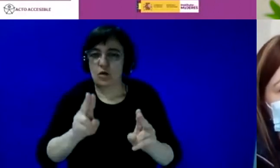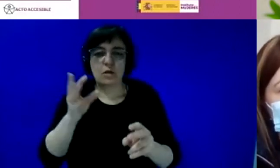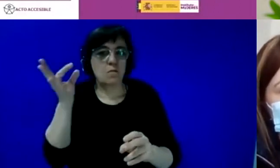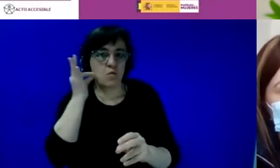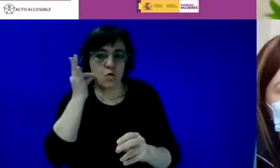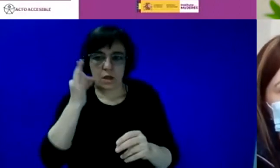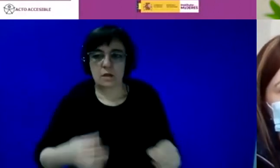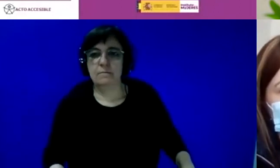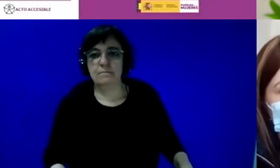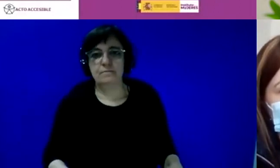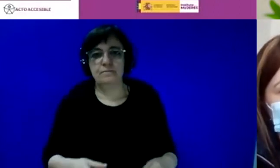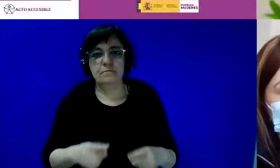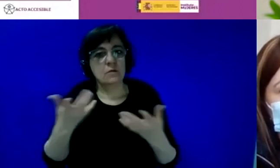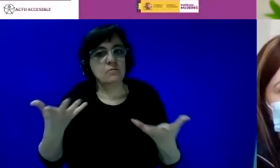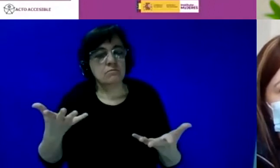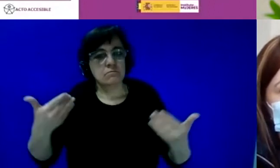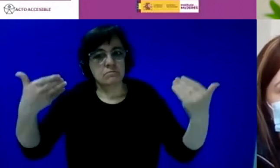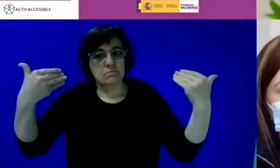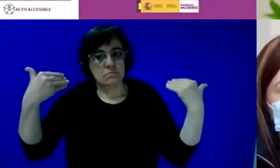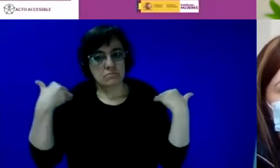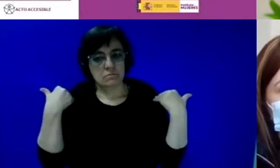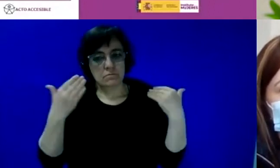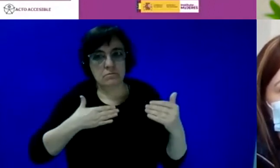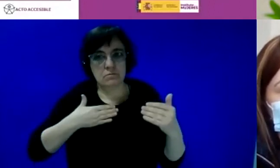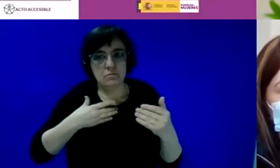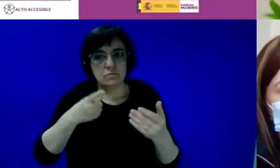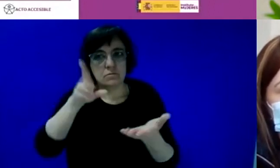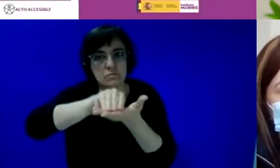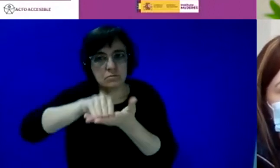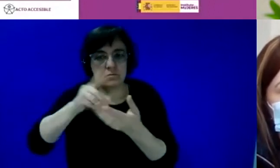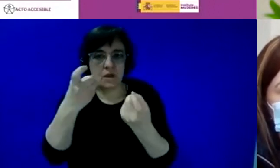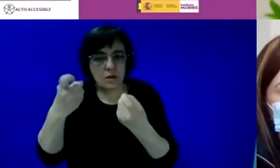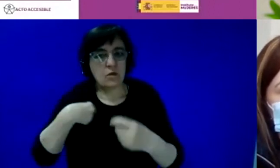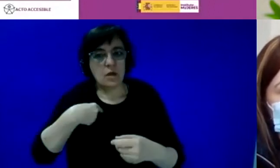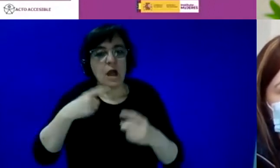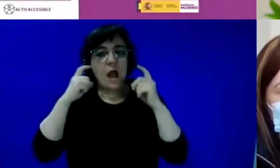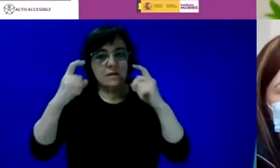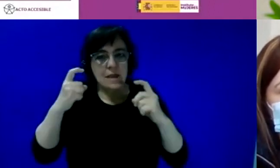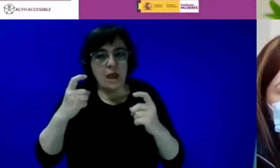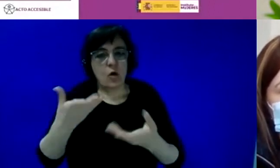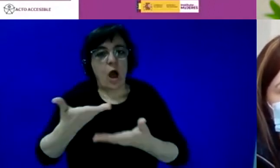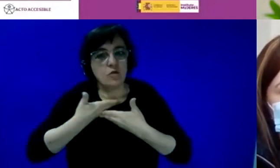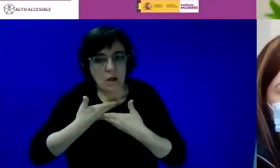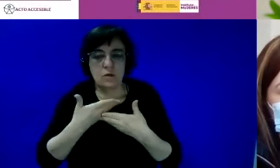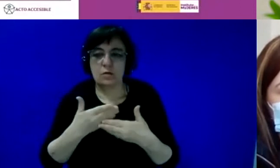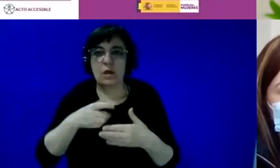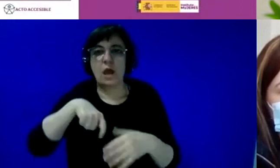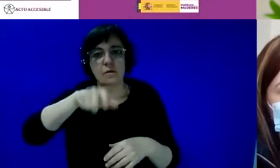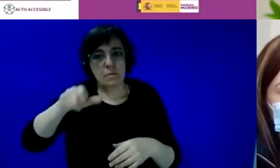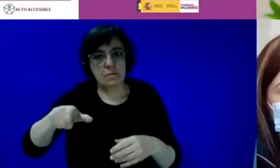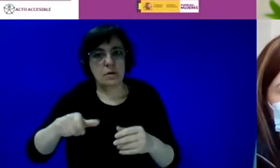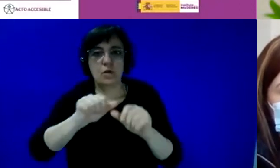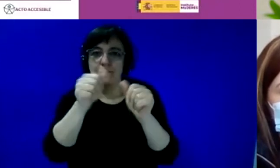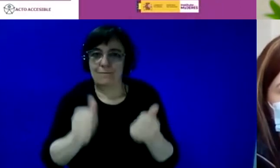about all NGOs organizations in order to help people individually and have such individual approach